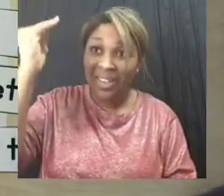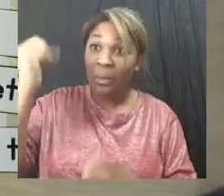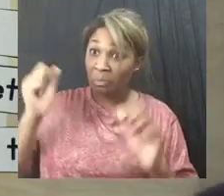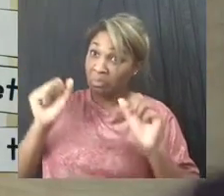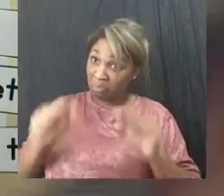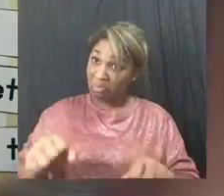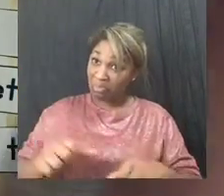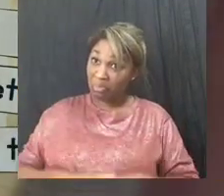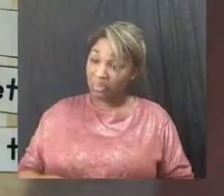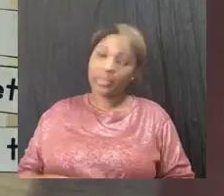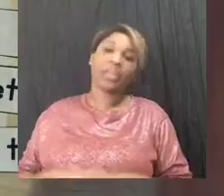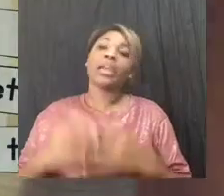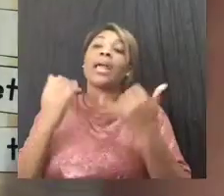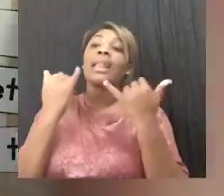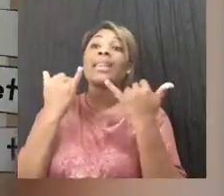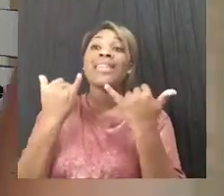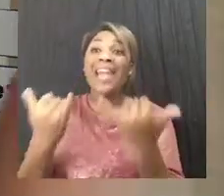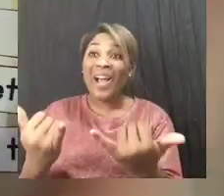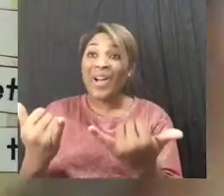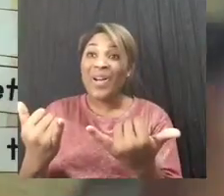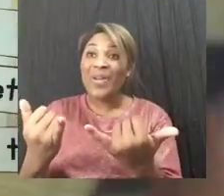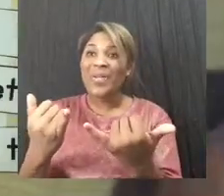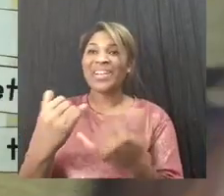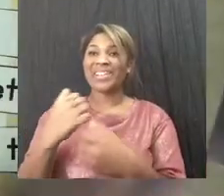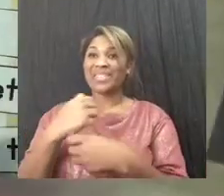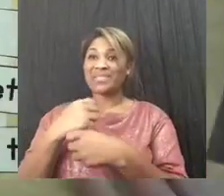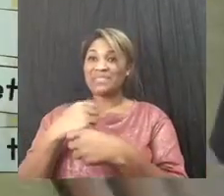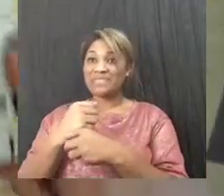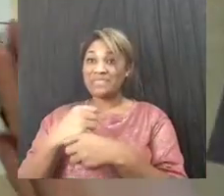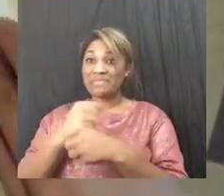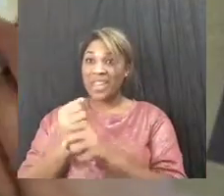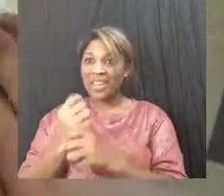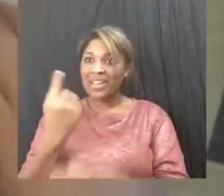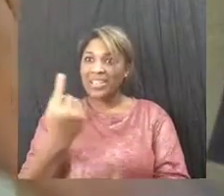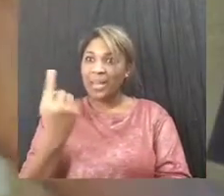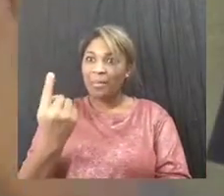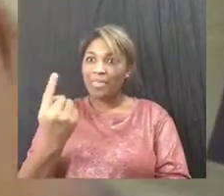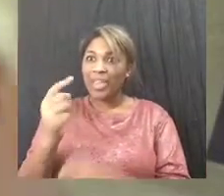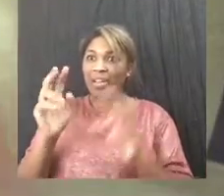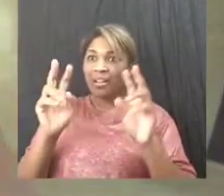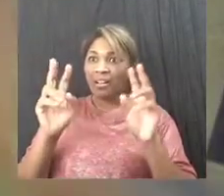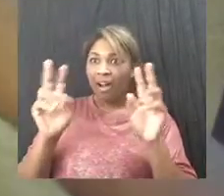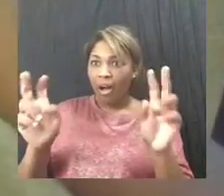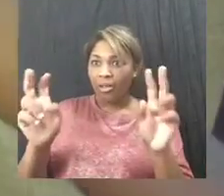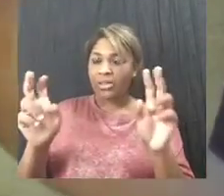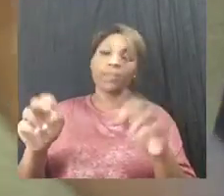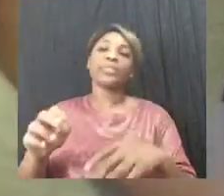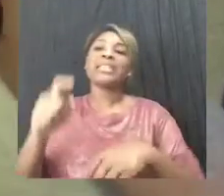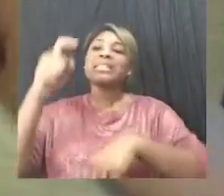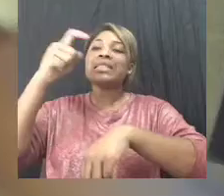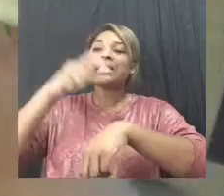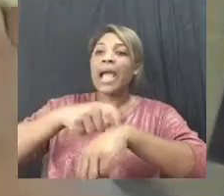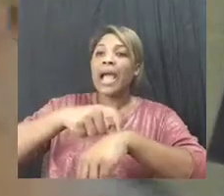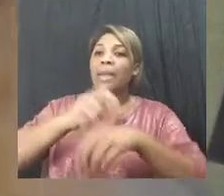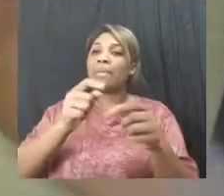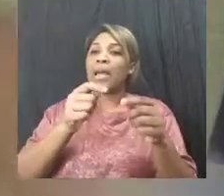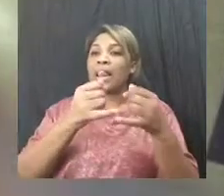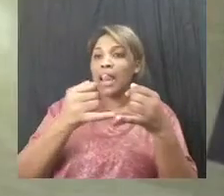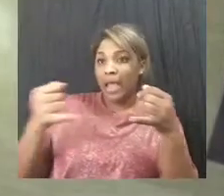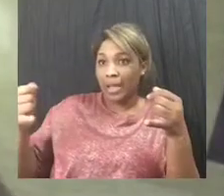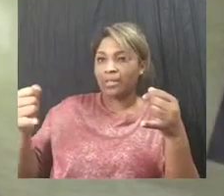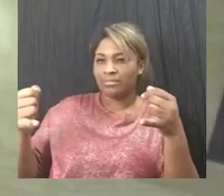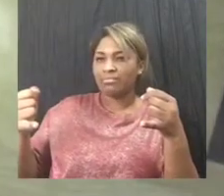Now, we're going to make something called a timeline. Move all